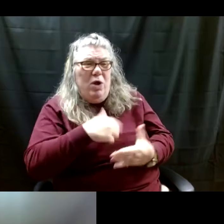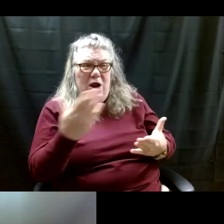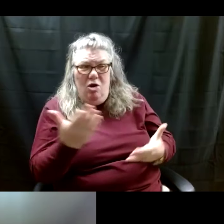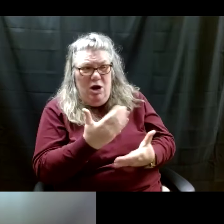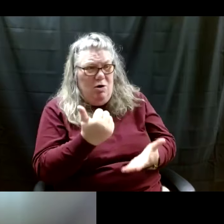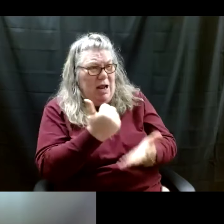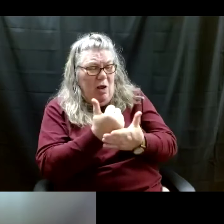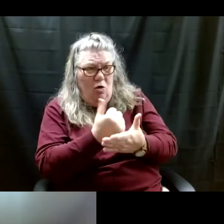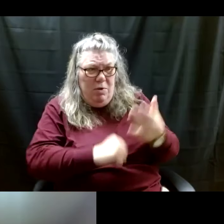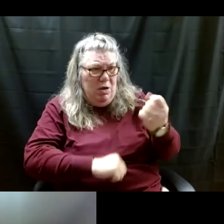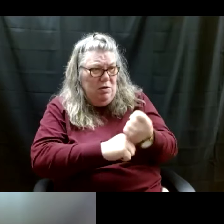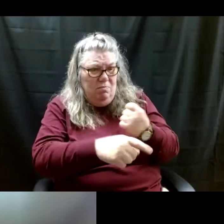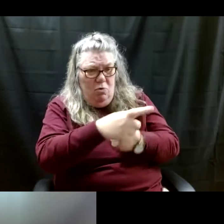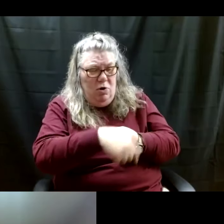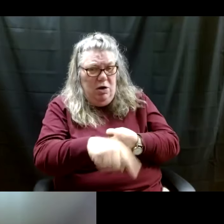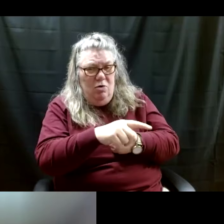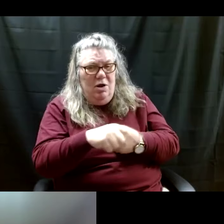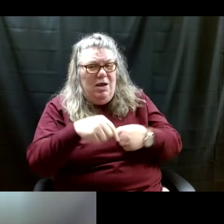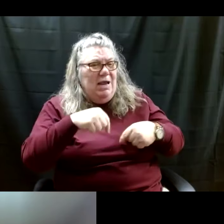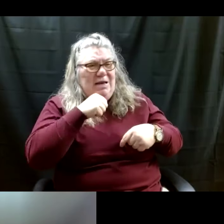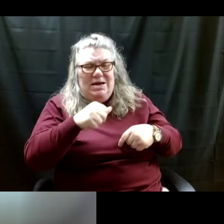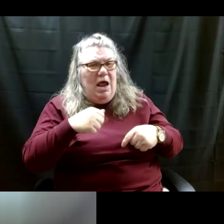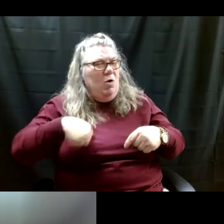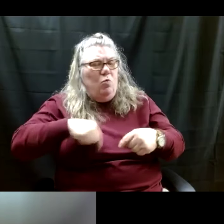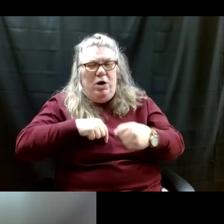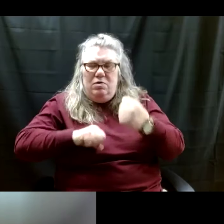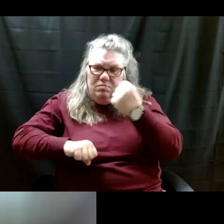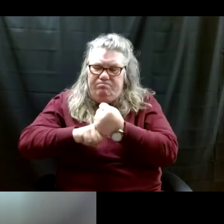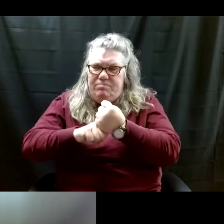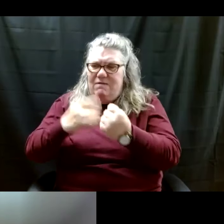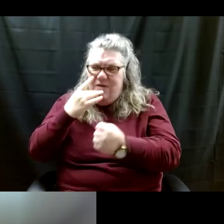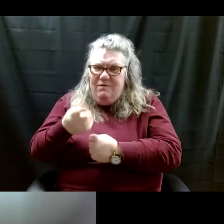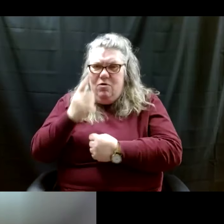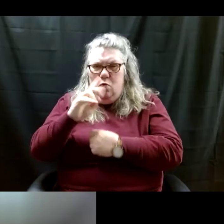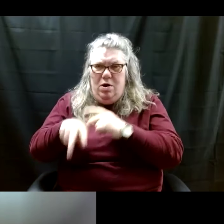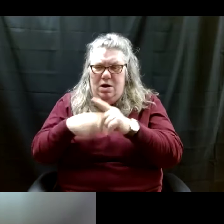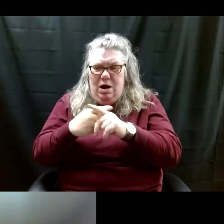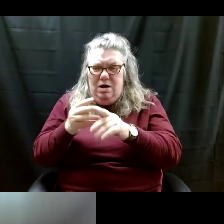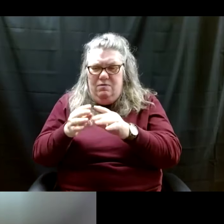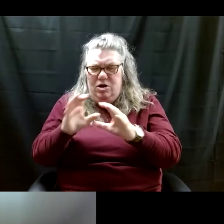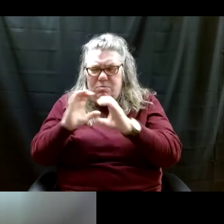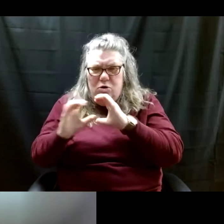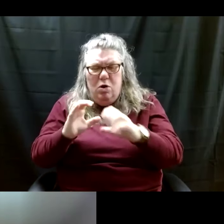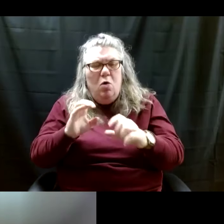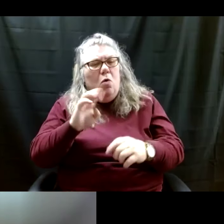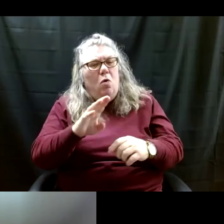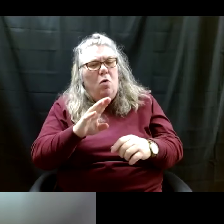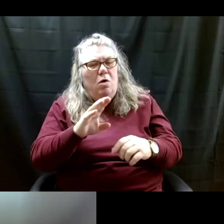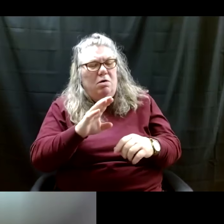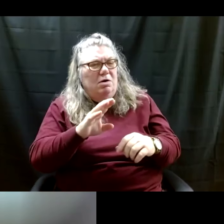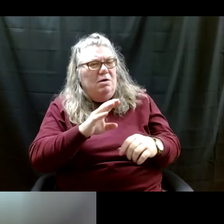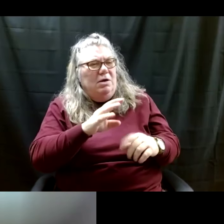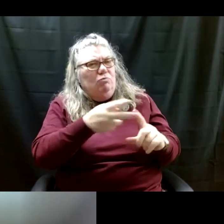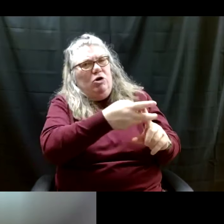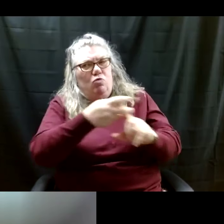not a communication modality that we're specific to, or an on-site residential kind of community that